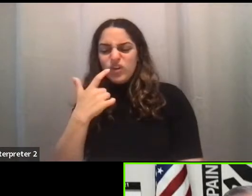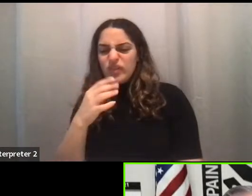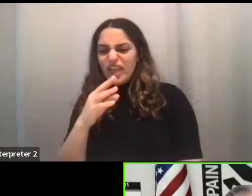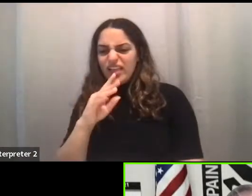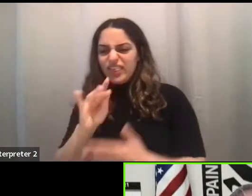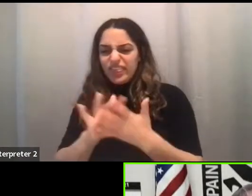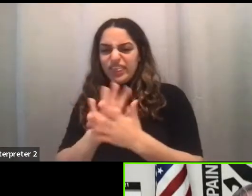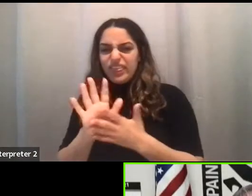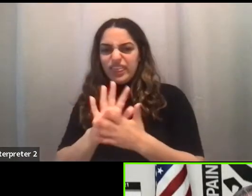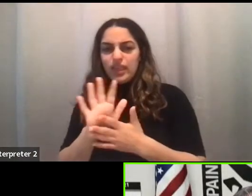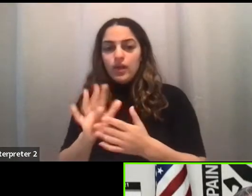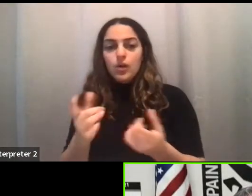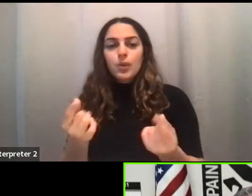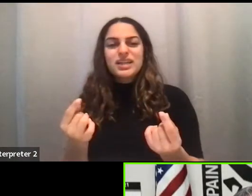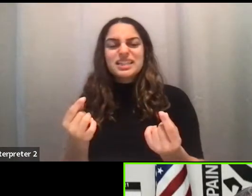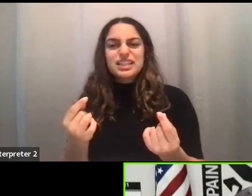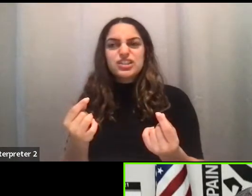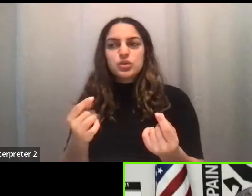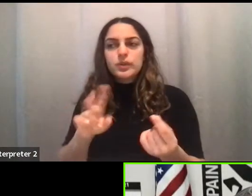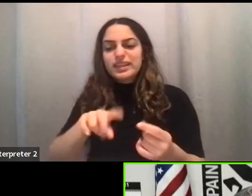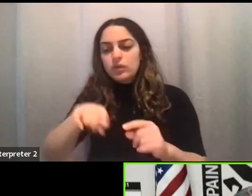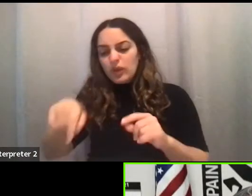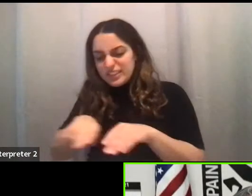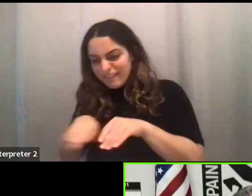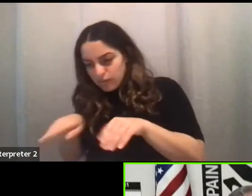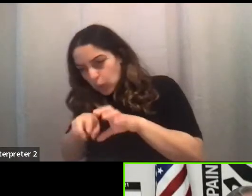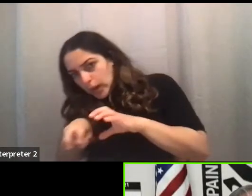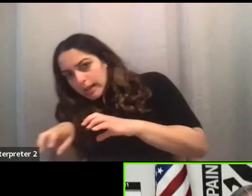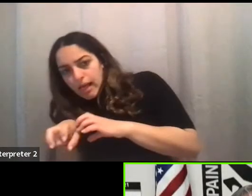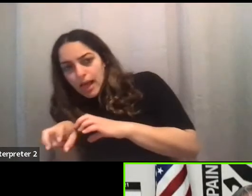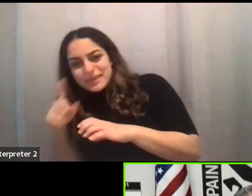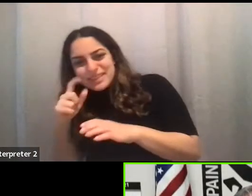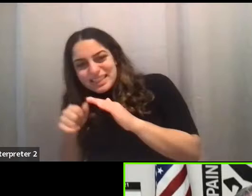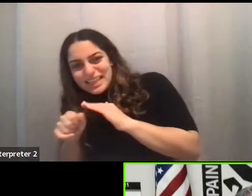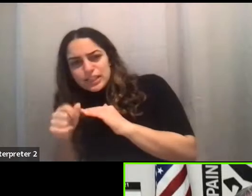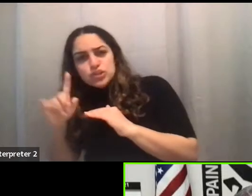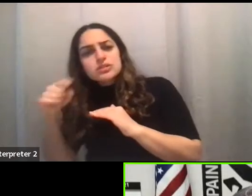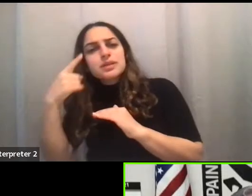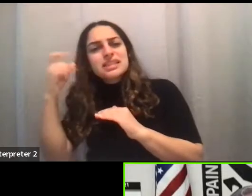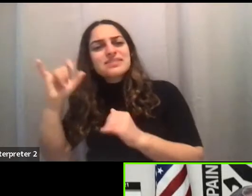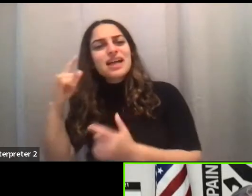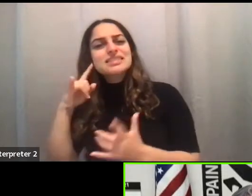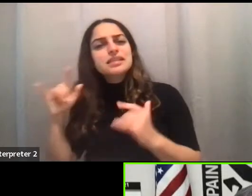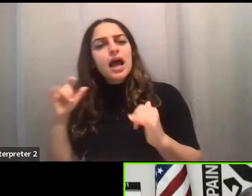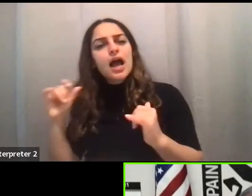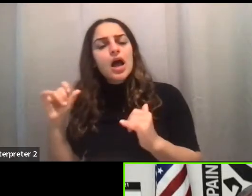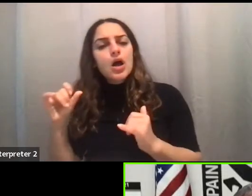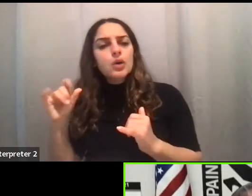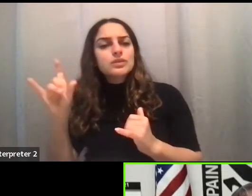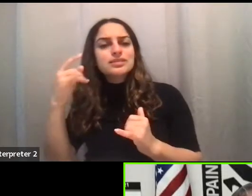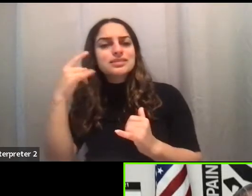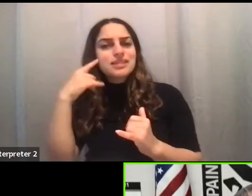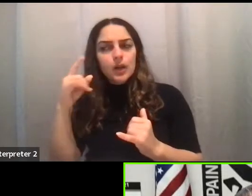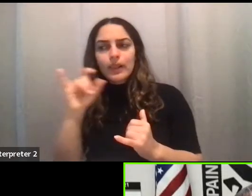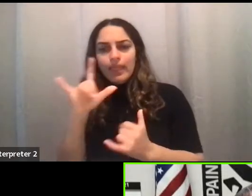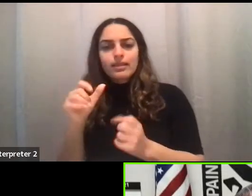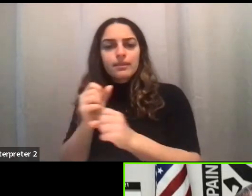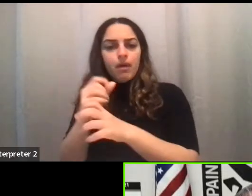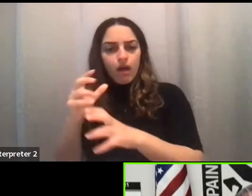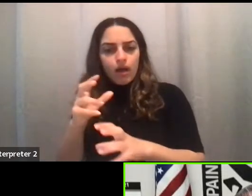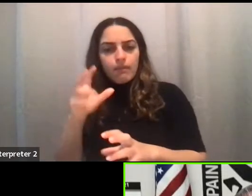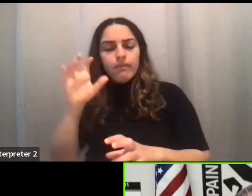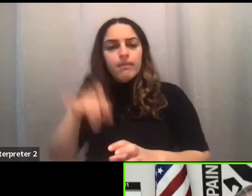because just that static that post-traumatic stress that he was he was combating would literally just suck the air out of him